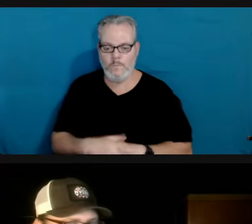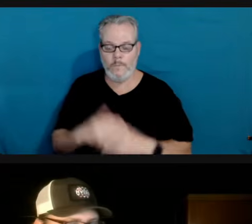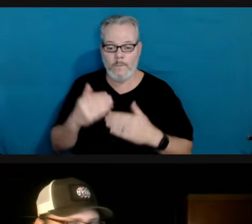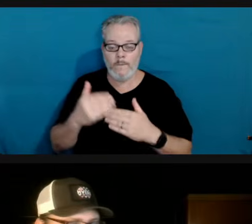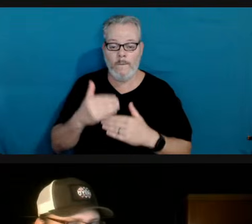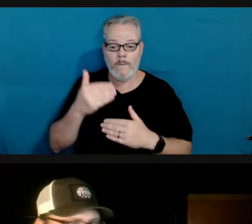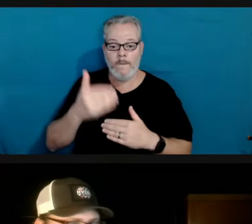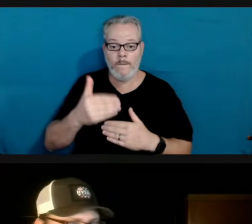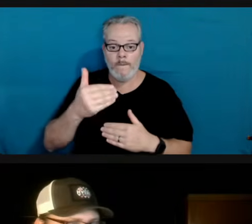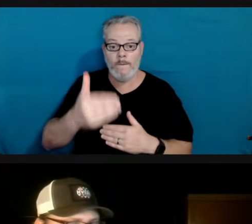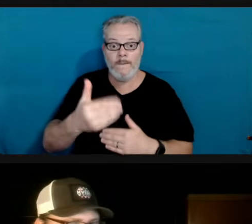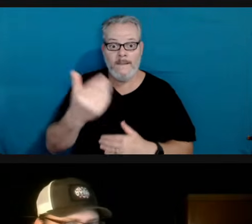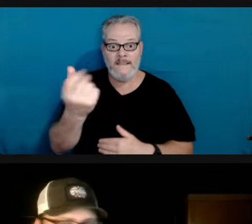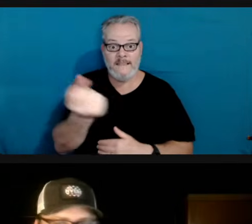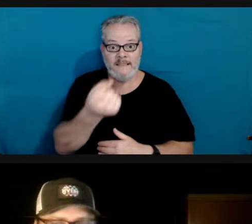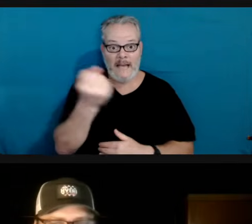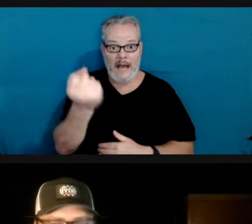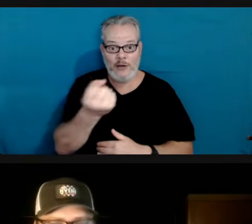to Saturday,